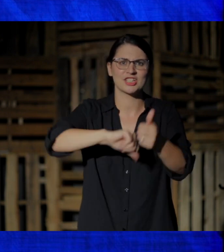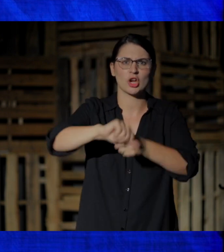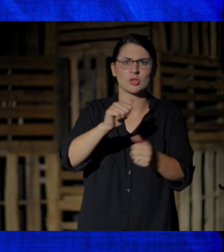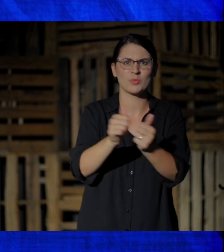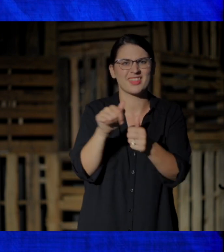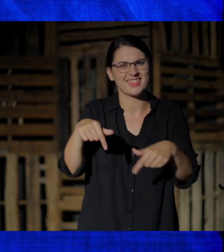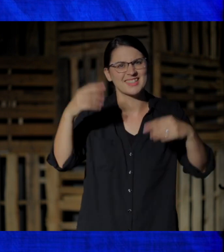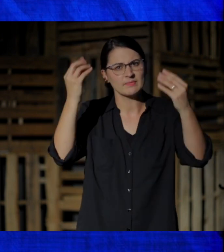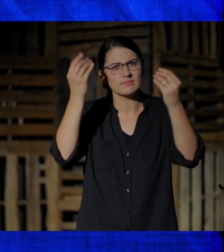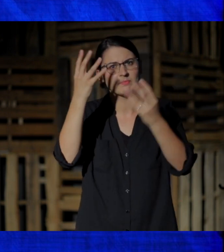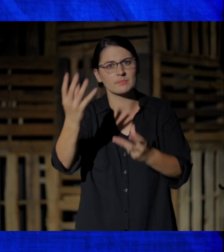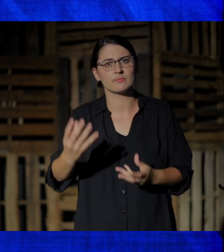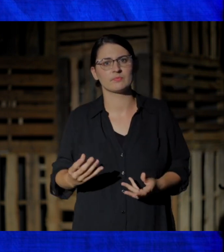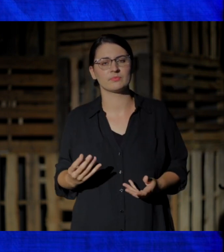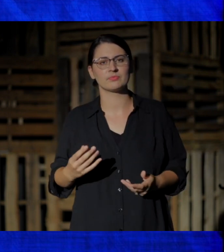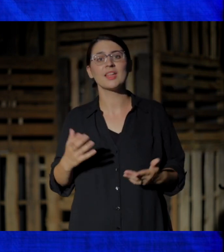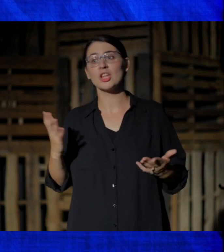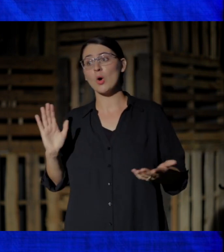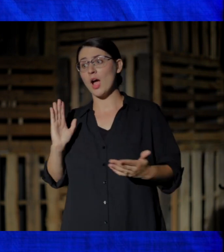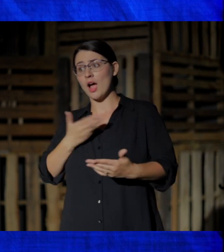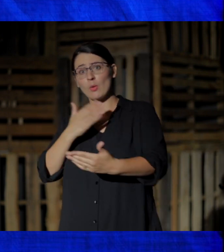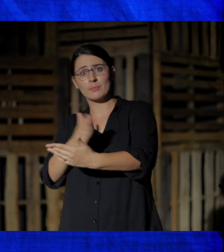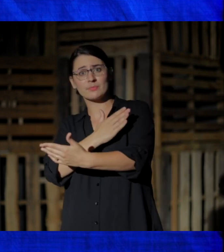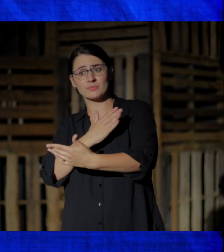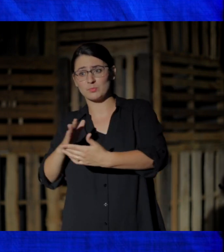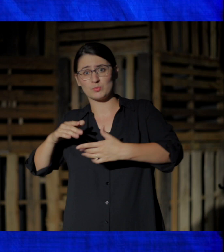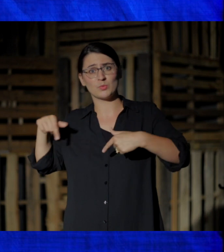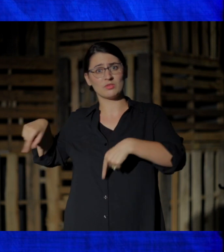get you excited about what? This, the gospel.